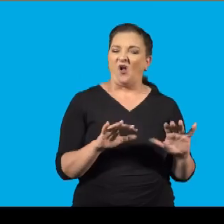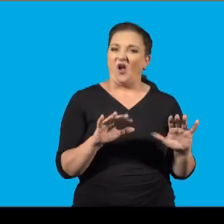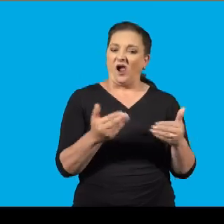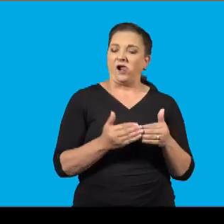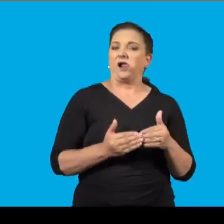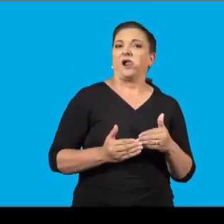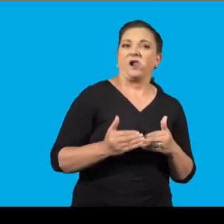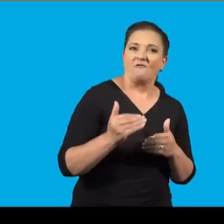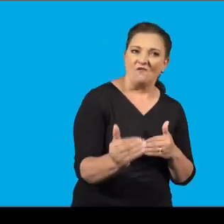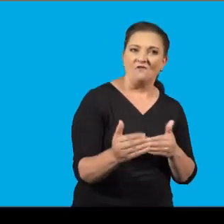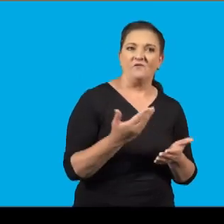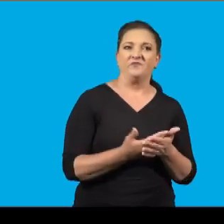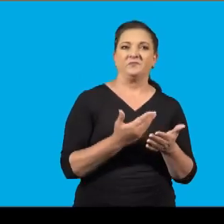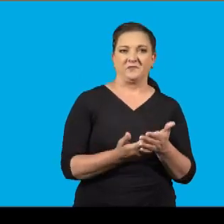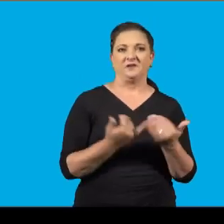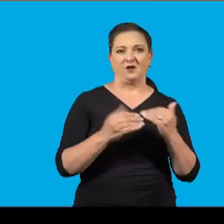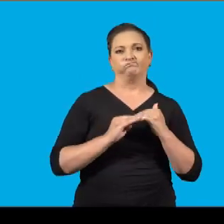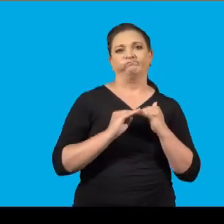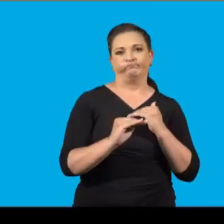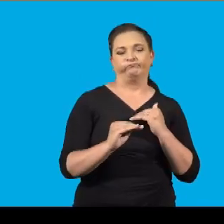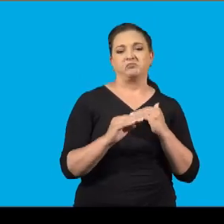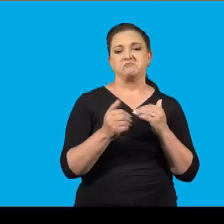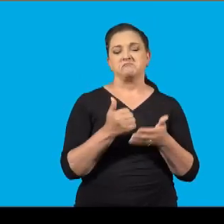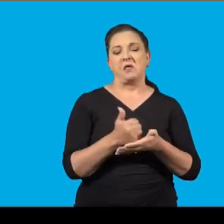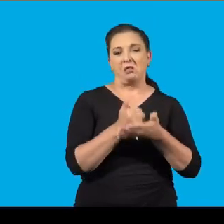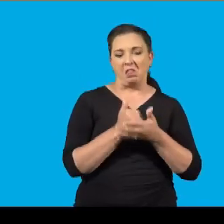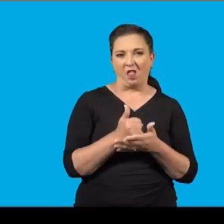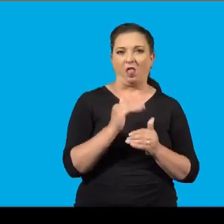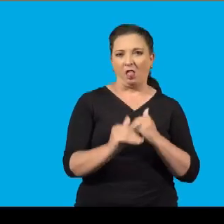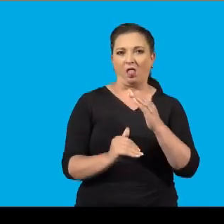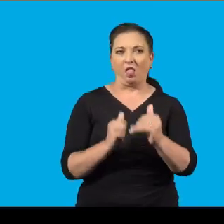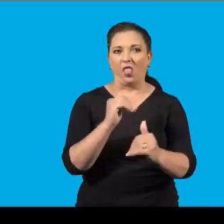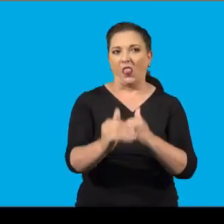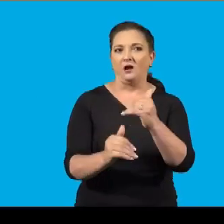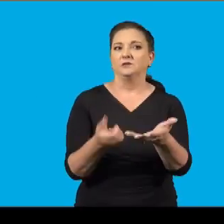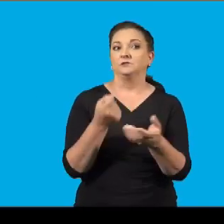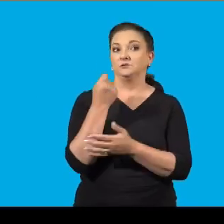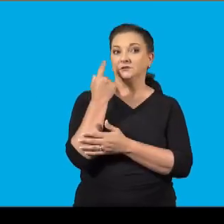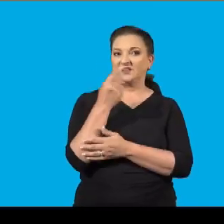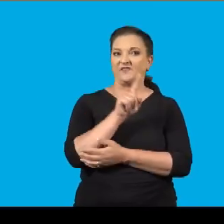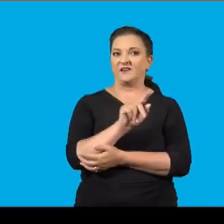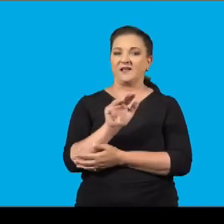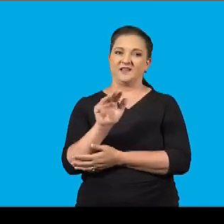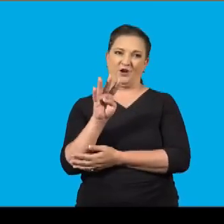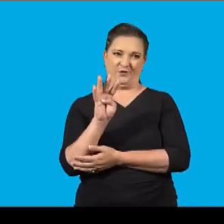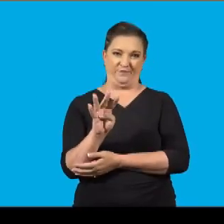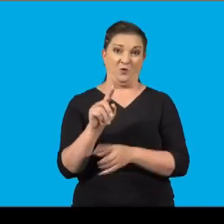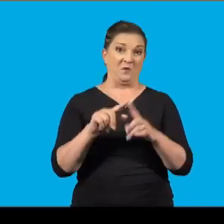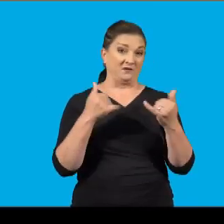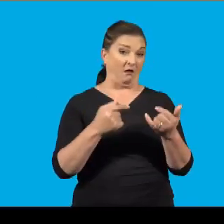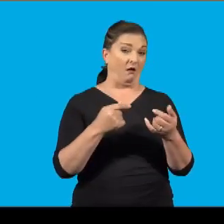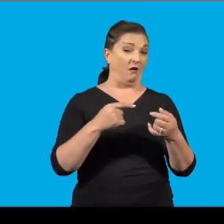birth of a non-racial democratic South Africa in 1994. And then you have to support your line